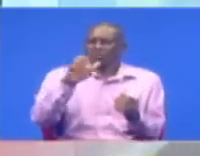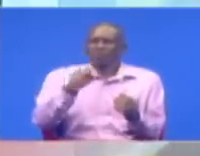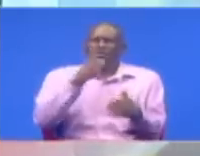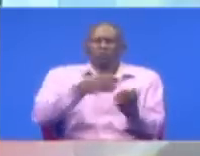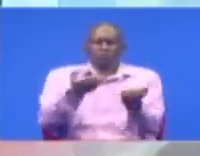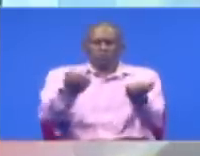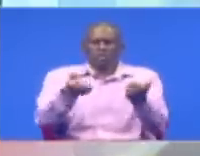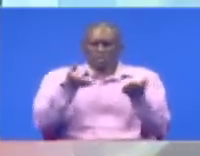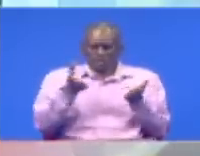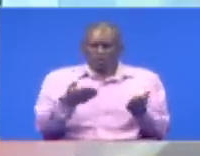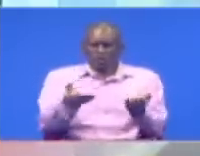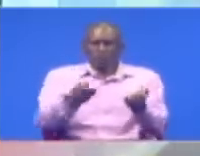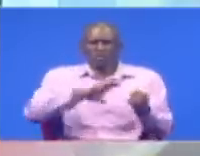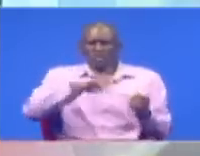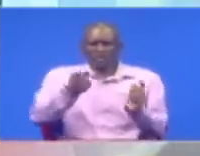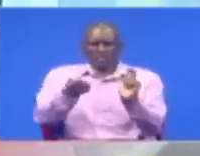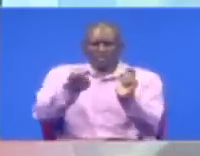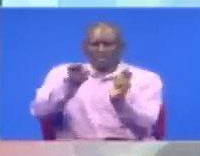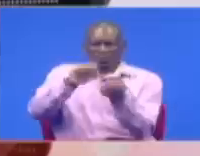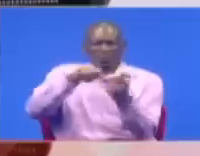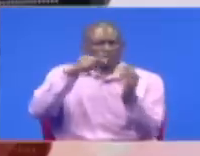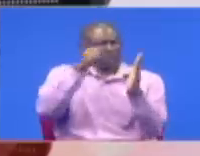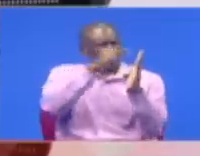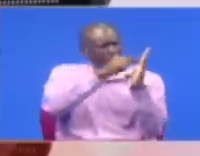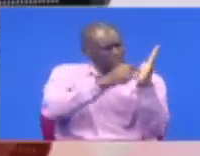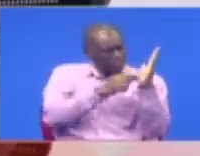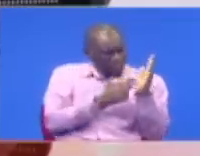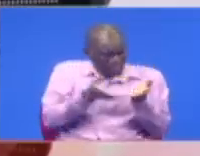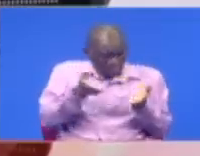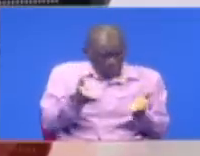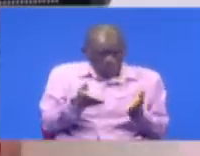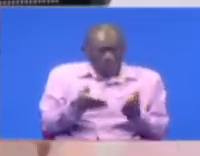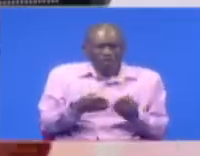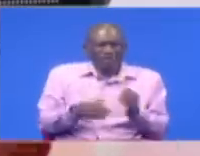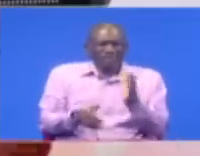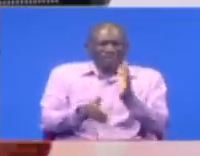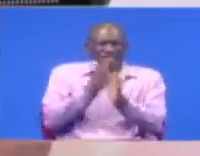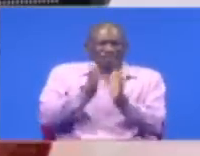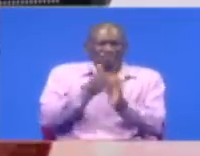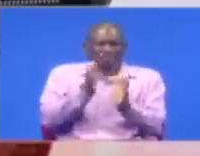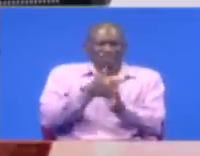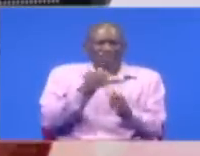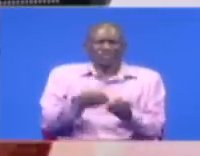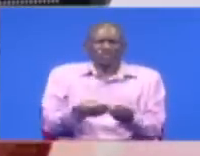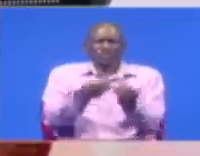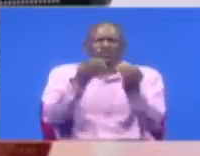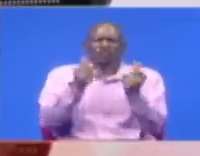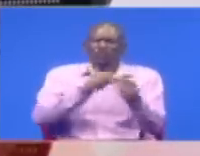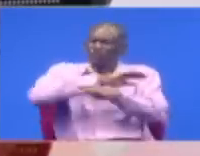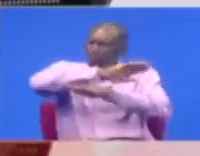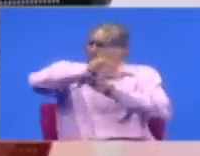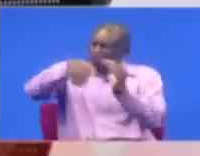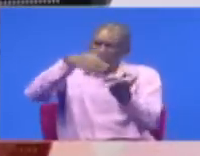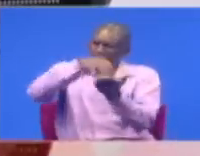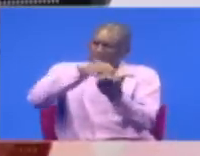is another transformative agenda, expeditious disposal of cases.